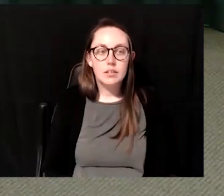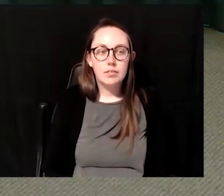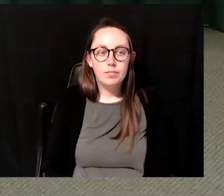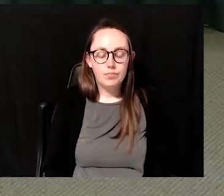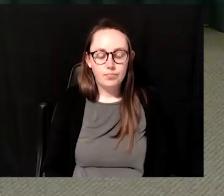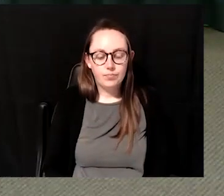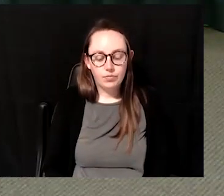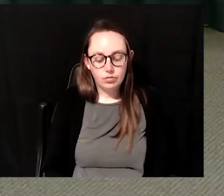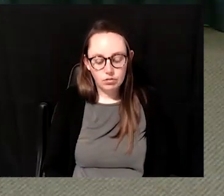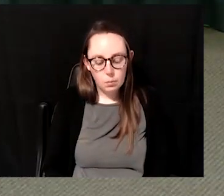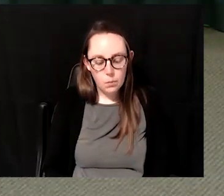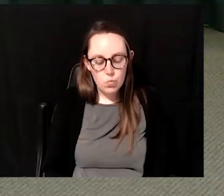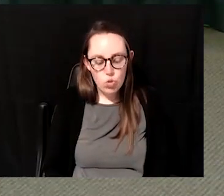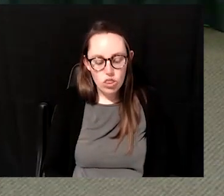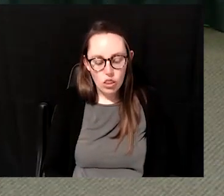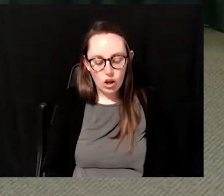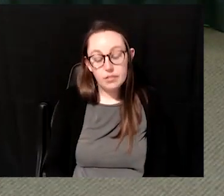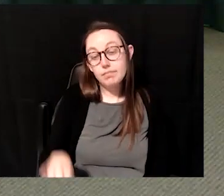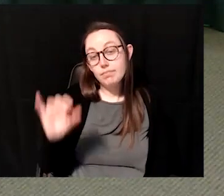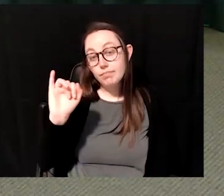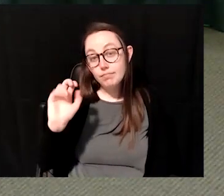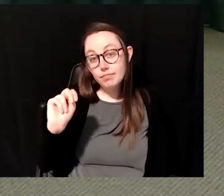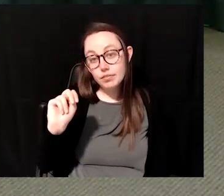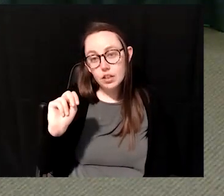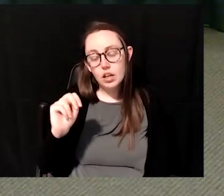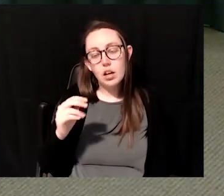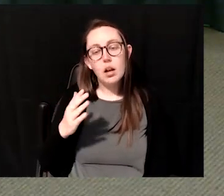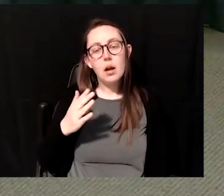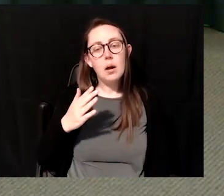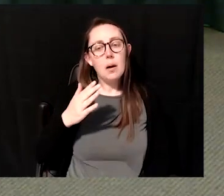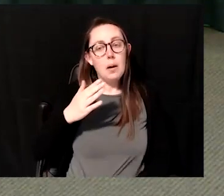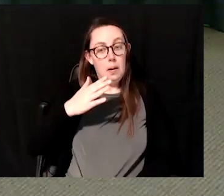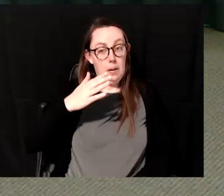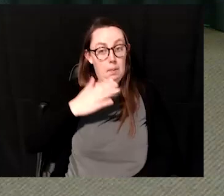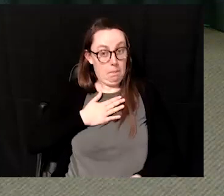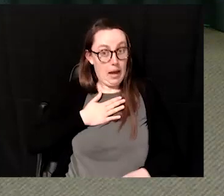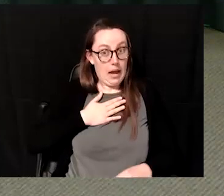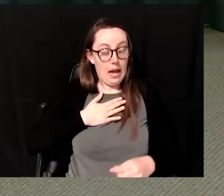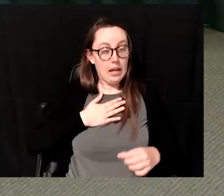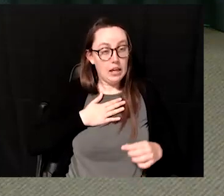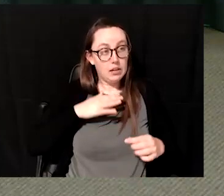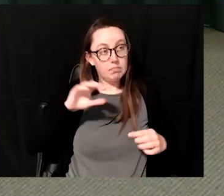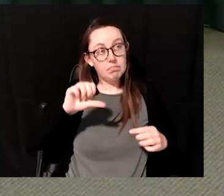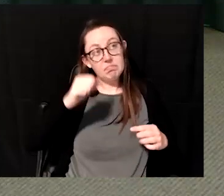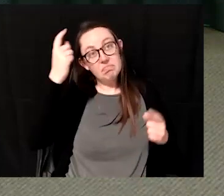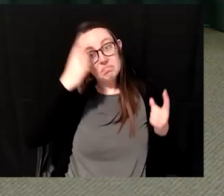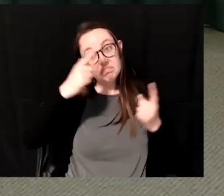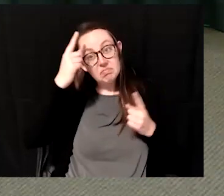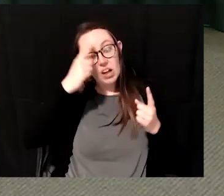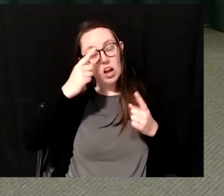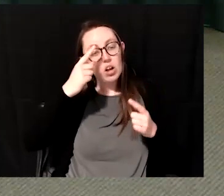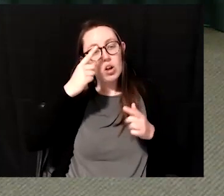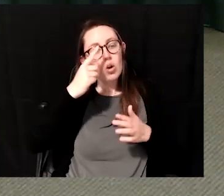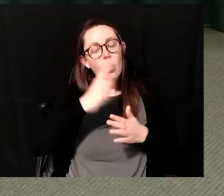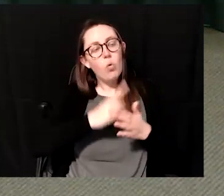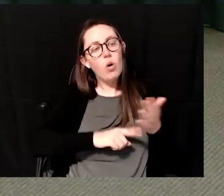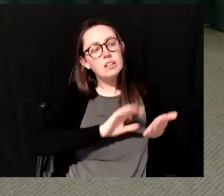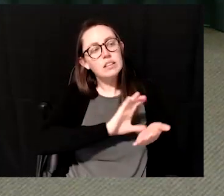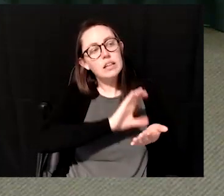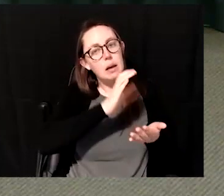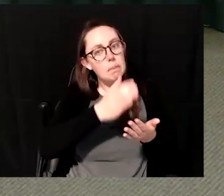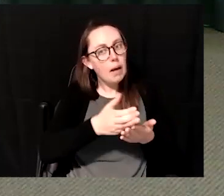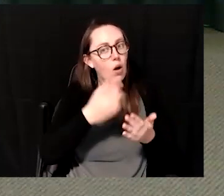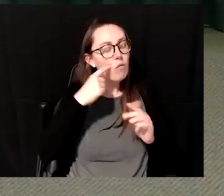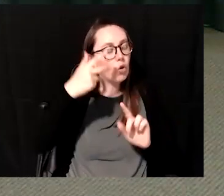alternative thought would be could we hear what the amount it would be for um uh just the three